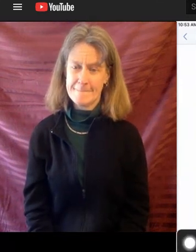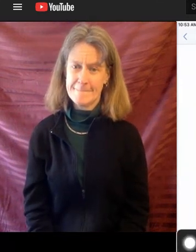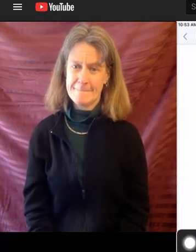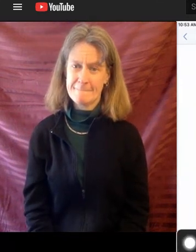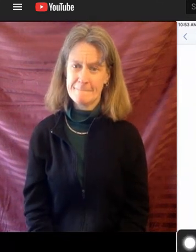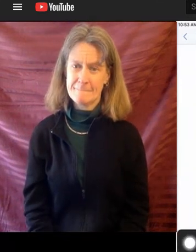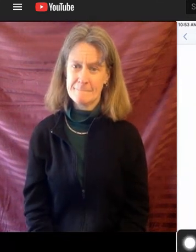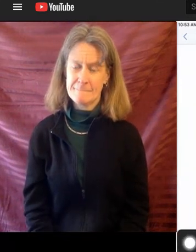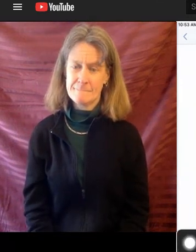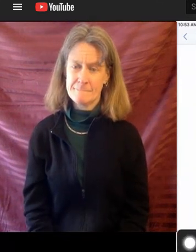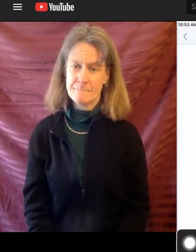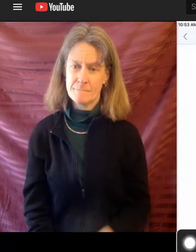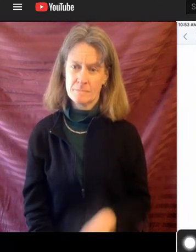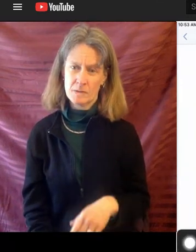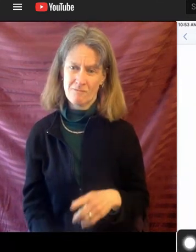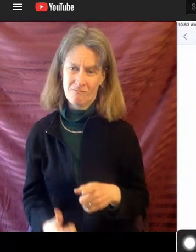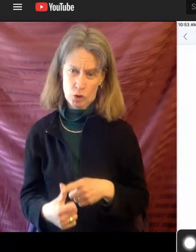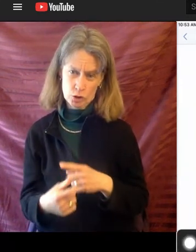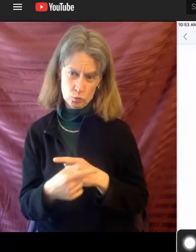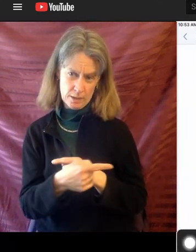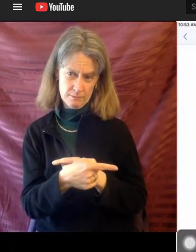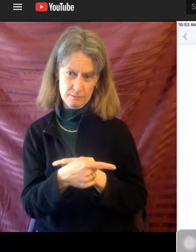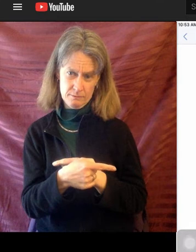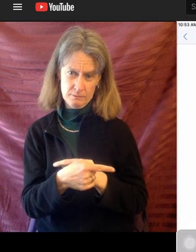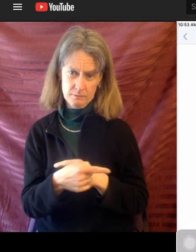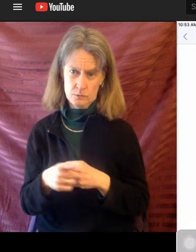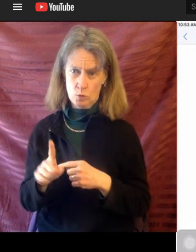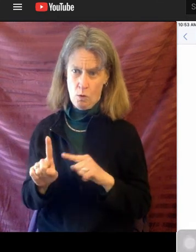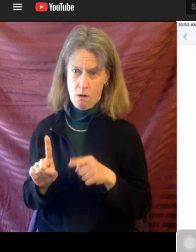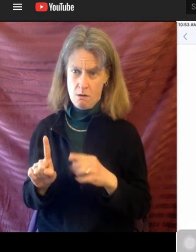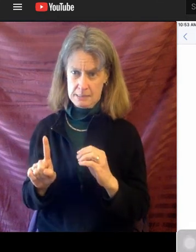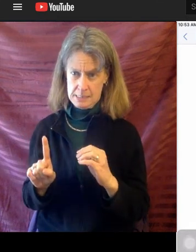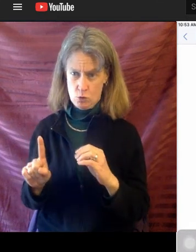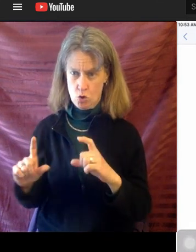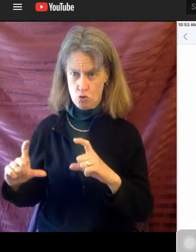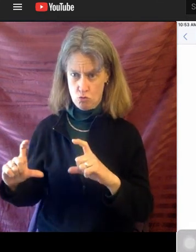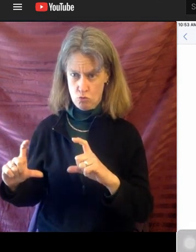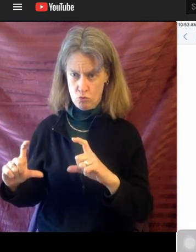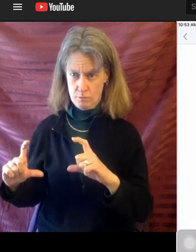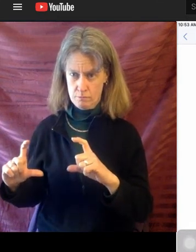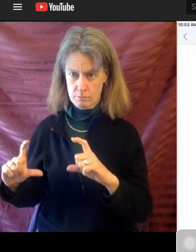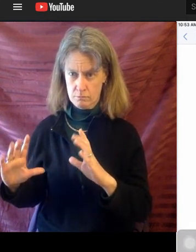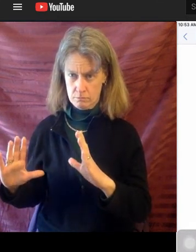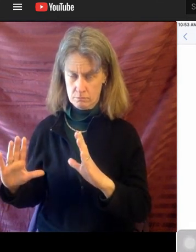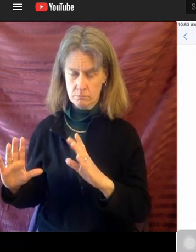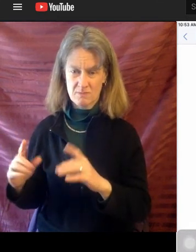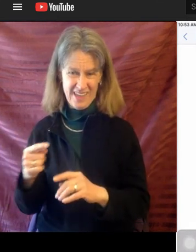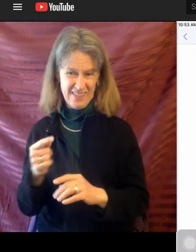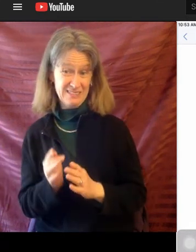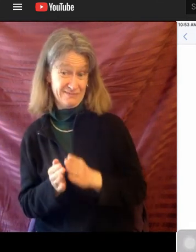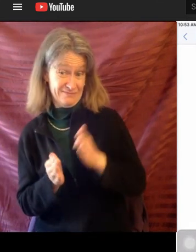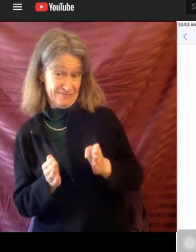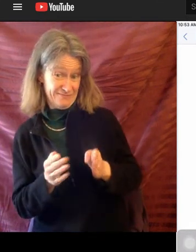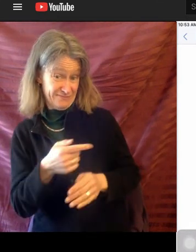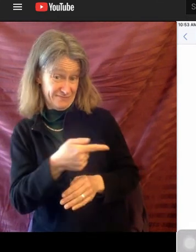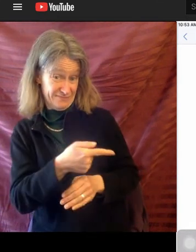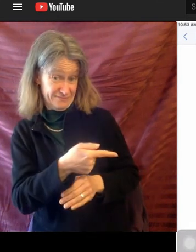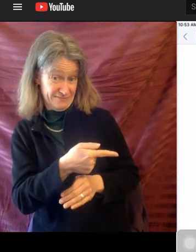So one is at 1, 0. And the other one is